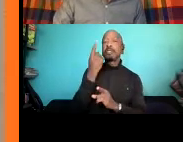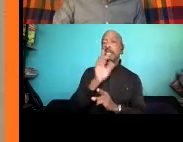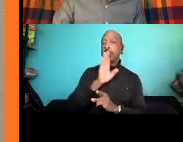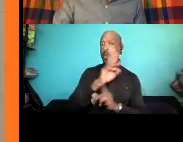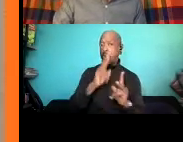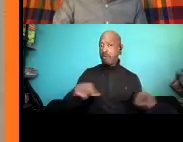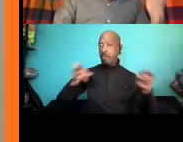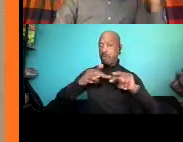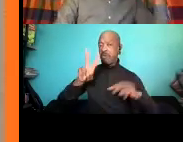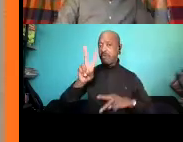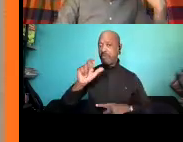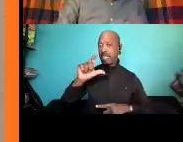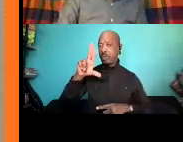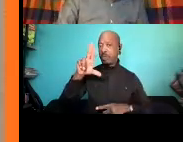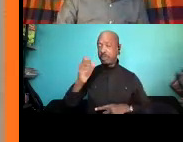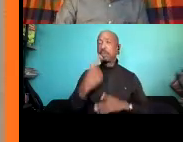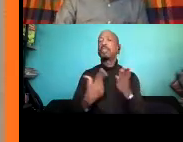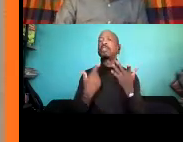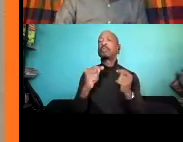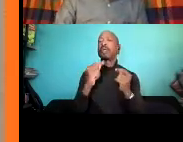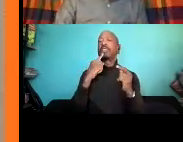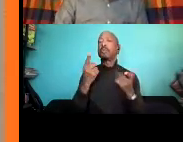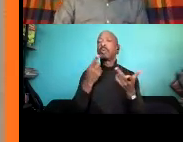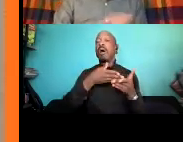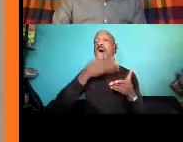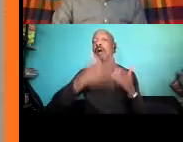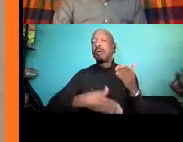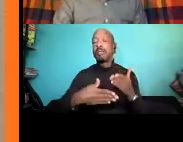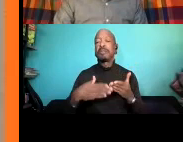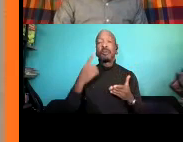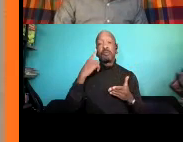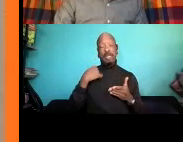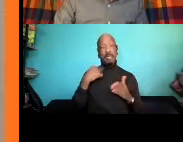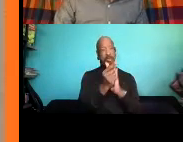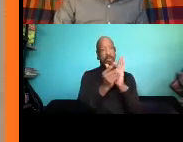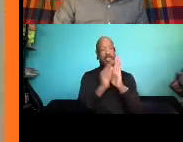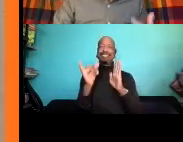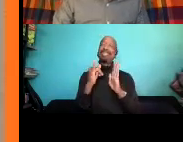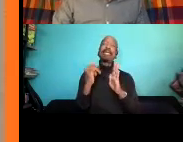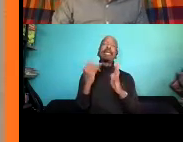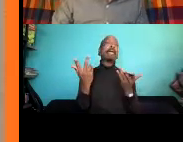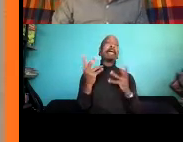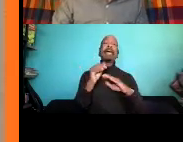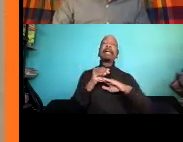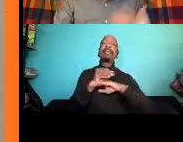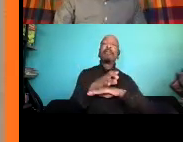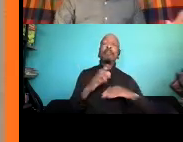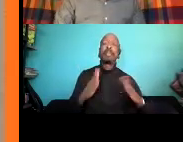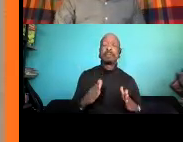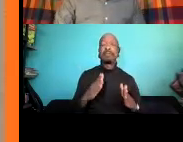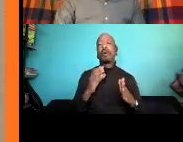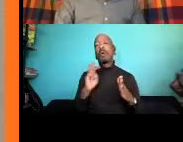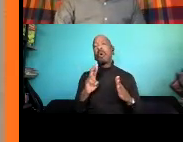to accomplish. And so for me, sometimes I think of an attorney sort of like a therapist or a counselor. They should be